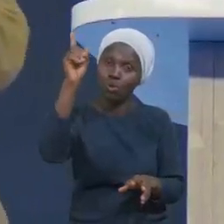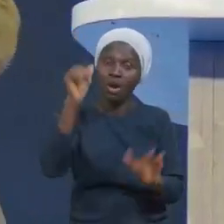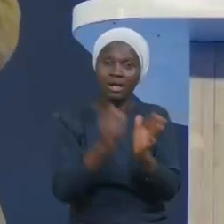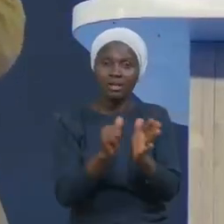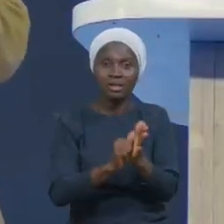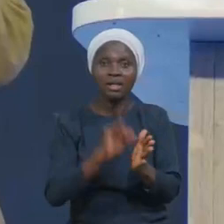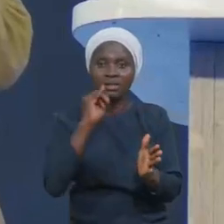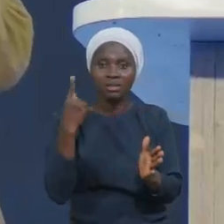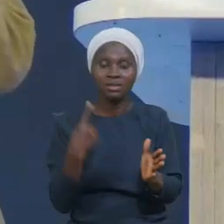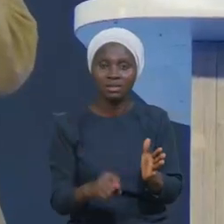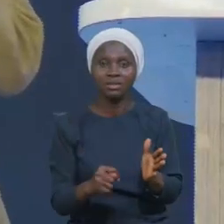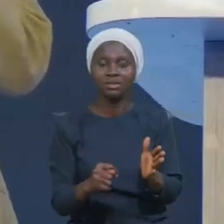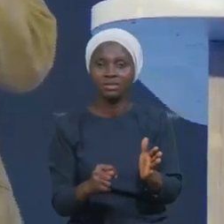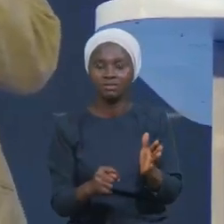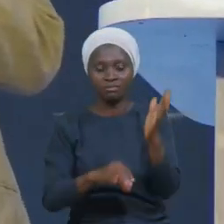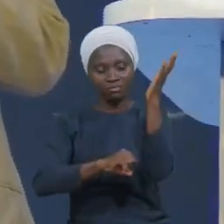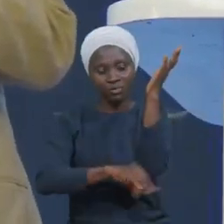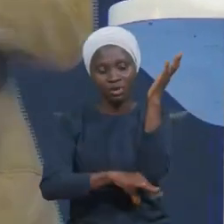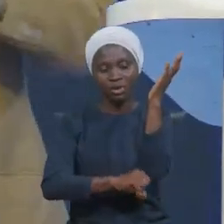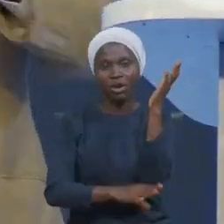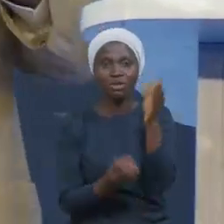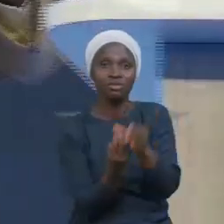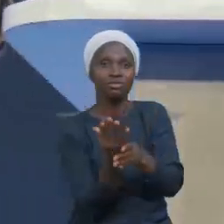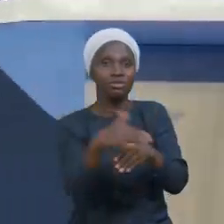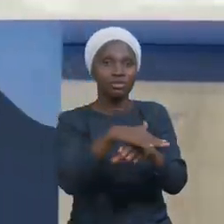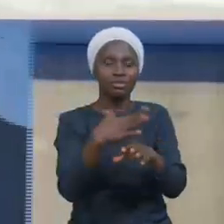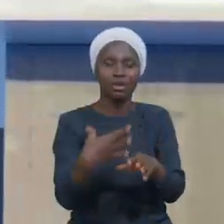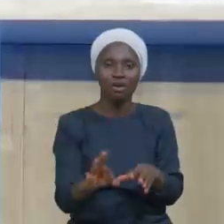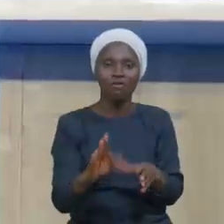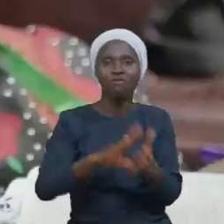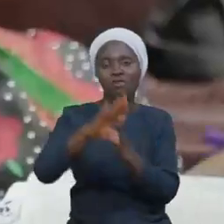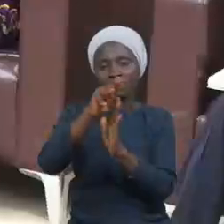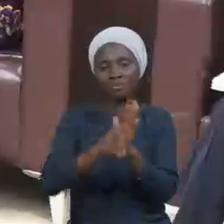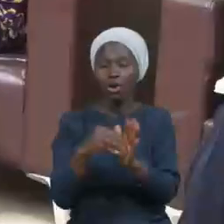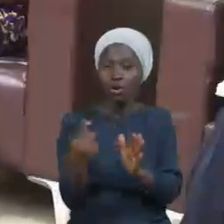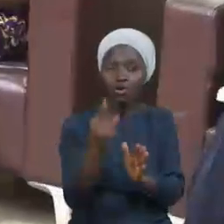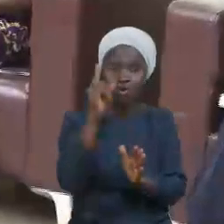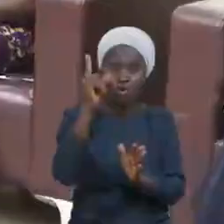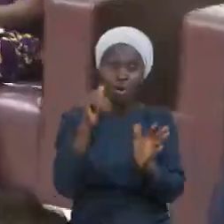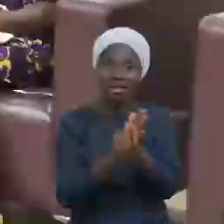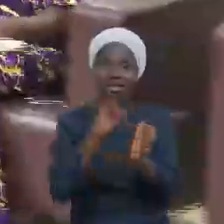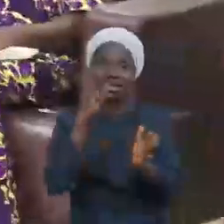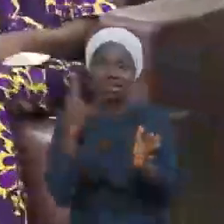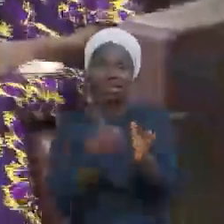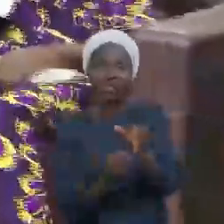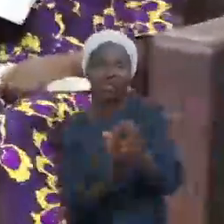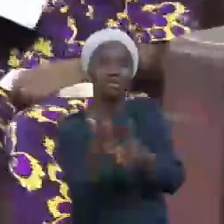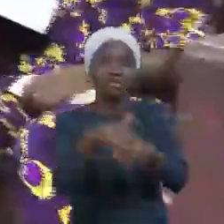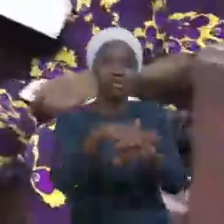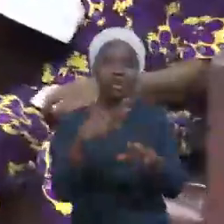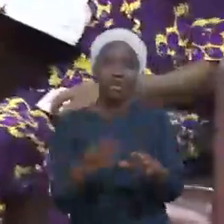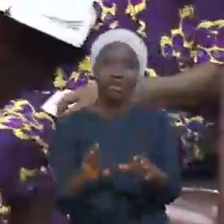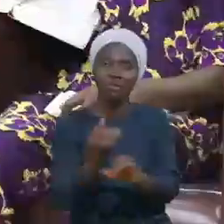the source of forgiveness. The only one that is the source of salvation. Him